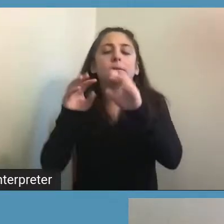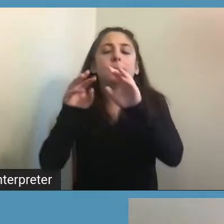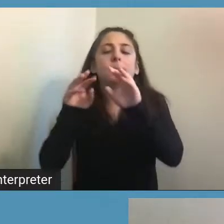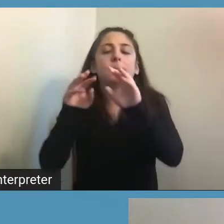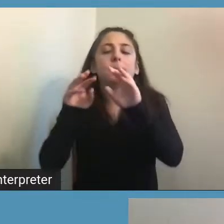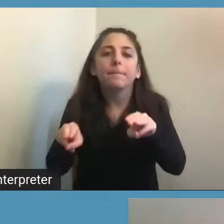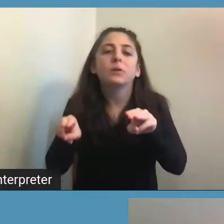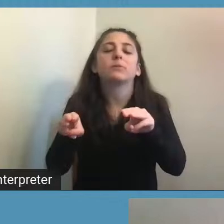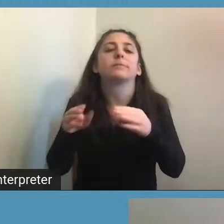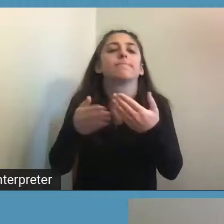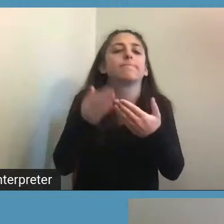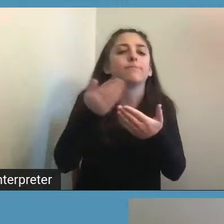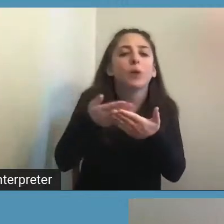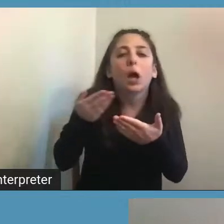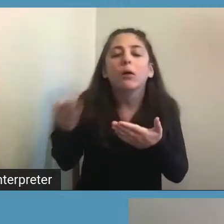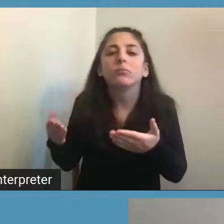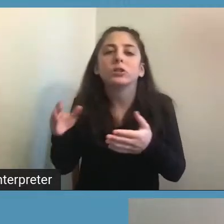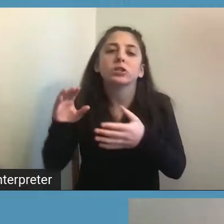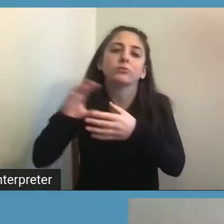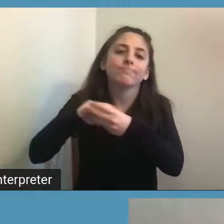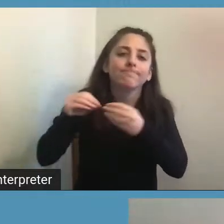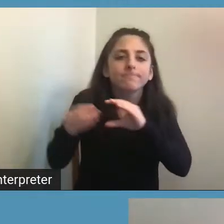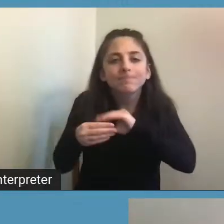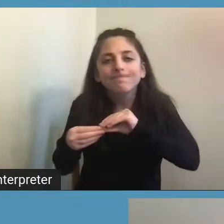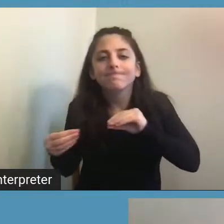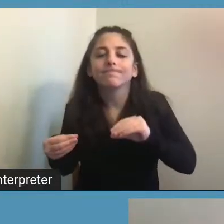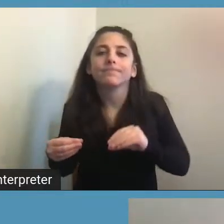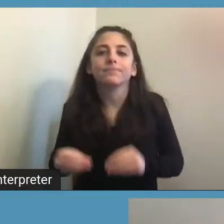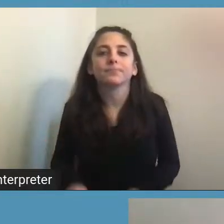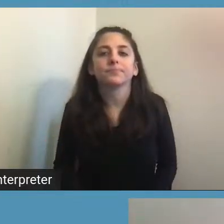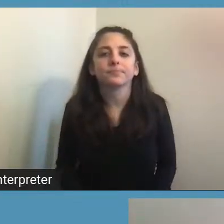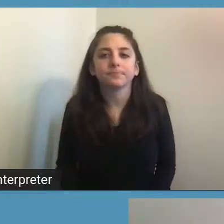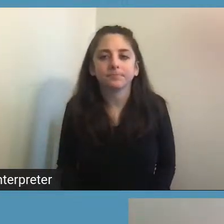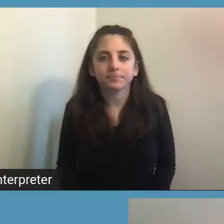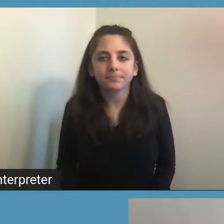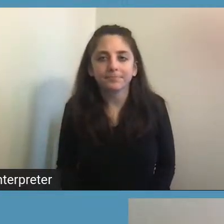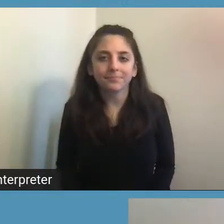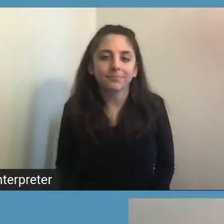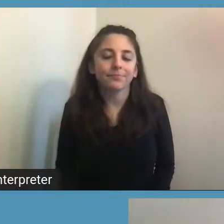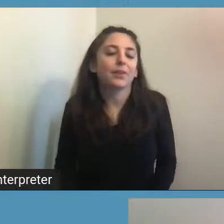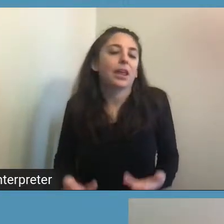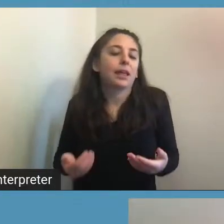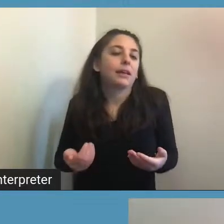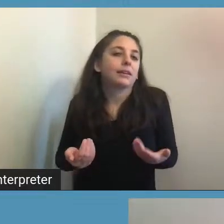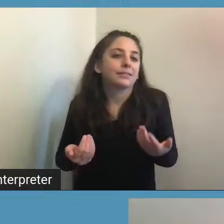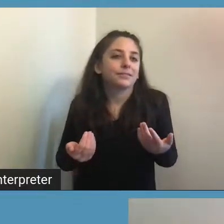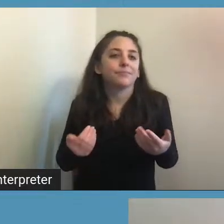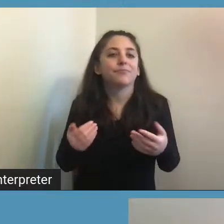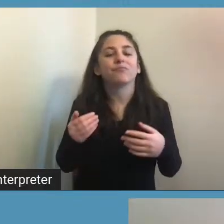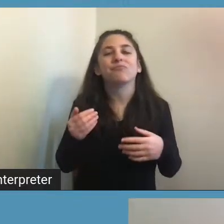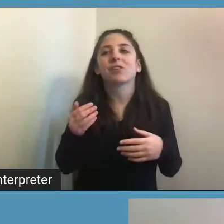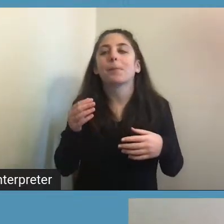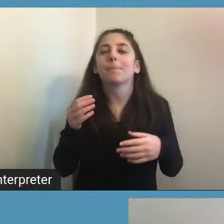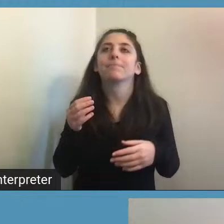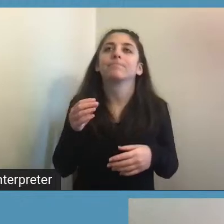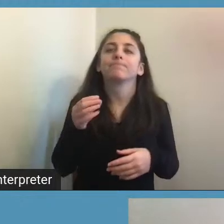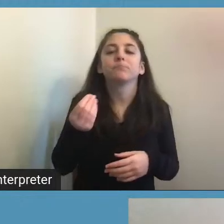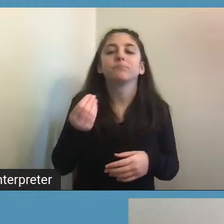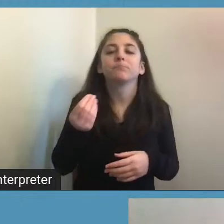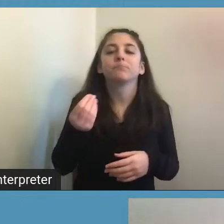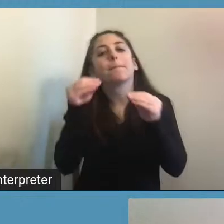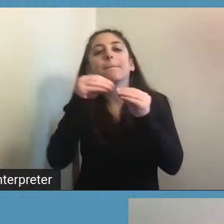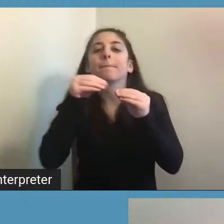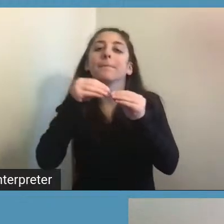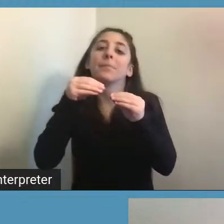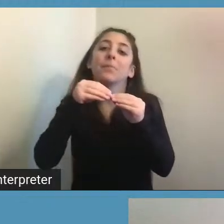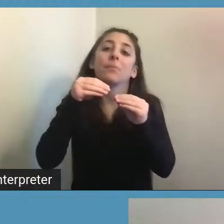stories, or help us continue to tell these stories, because it's less like, hey, we need your money, right? And more like, hey,